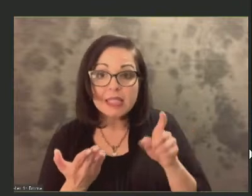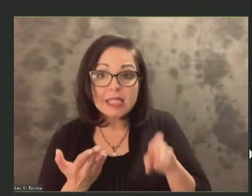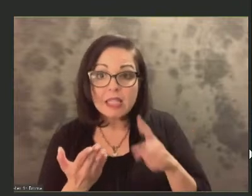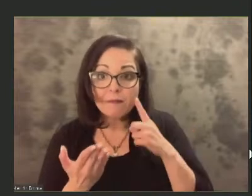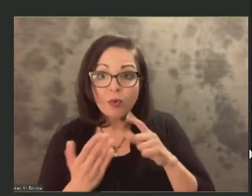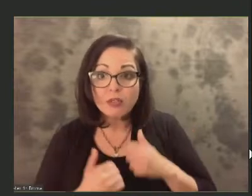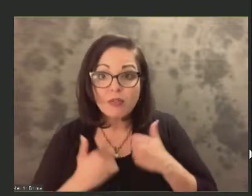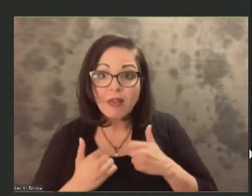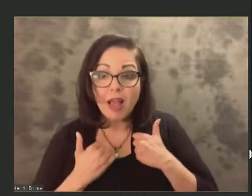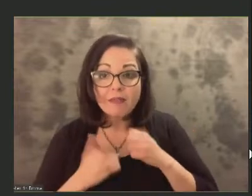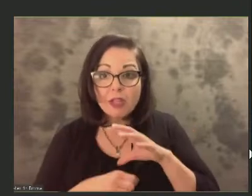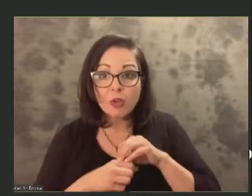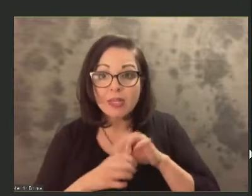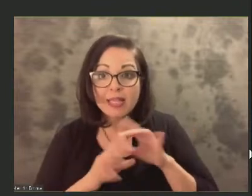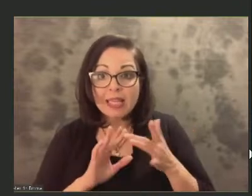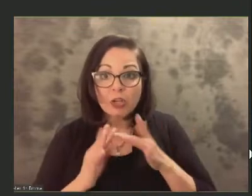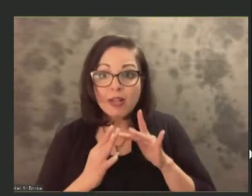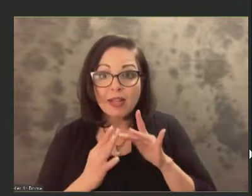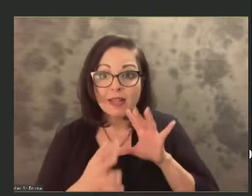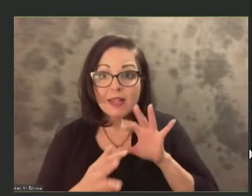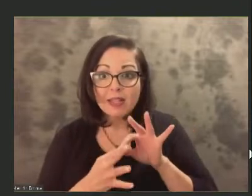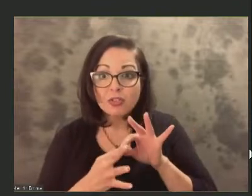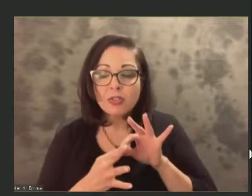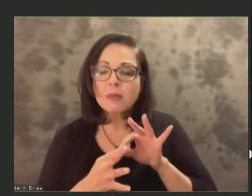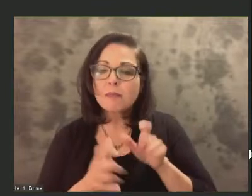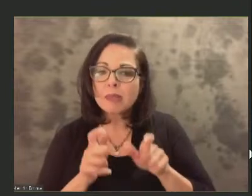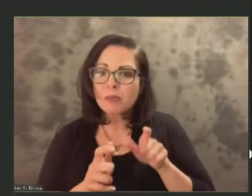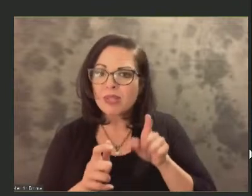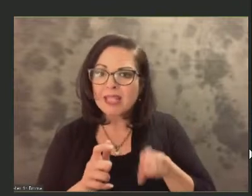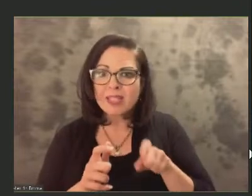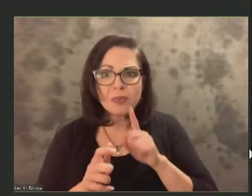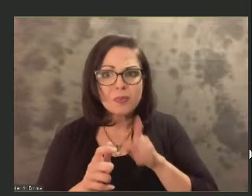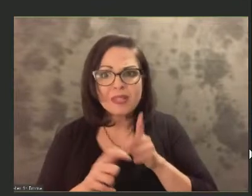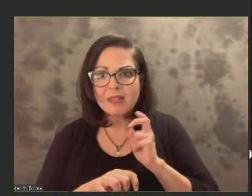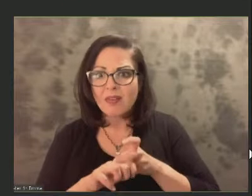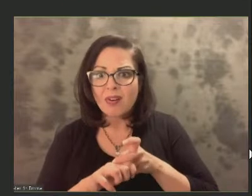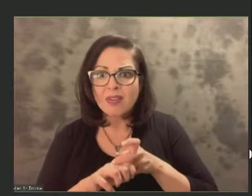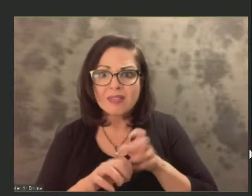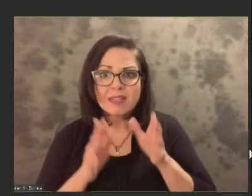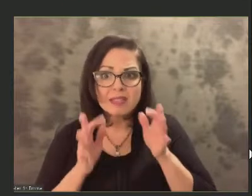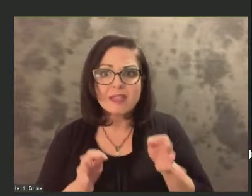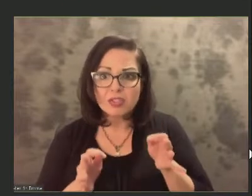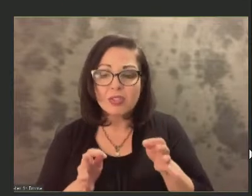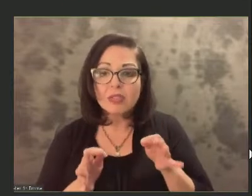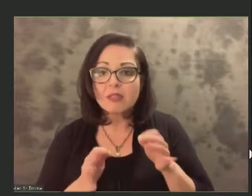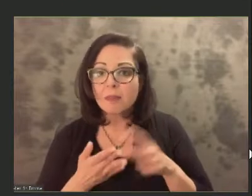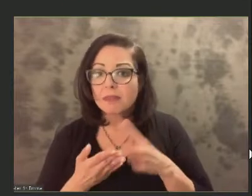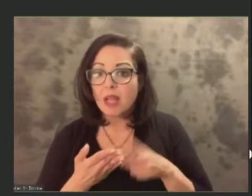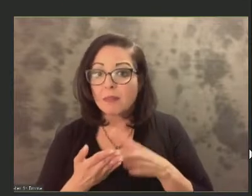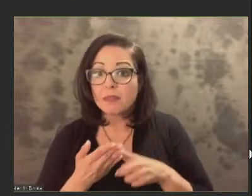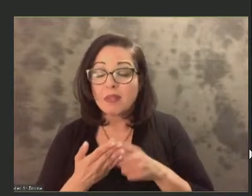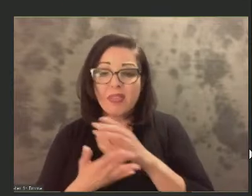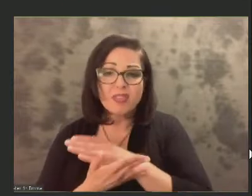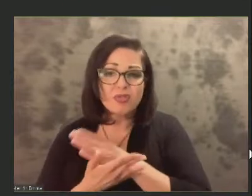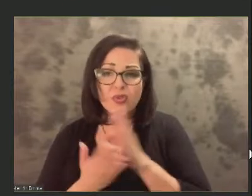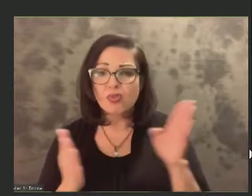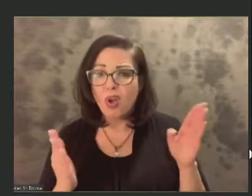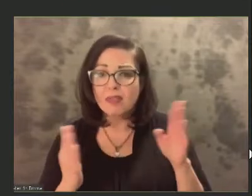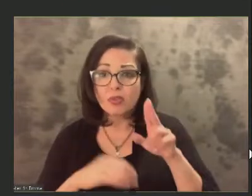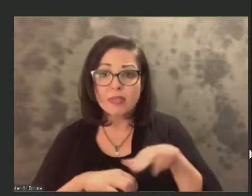internet connection, people have to make some really tough choices. And this goes across our